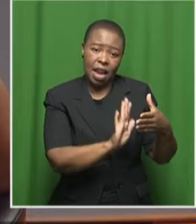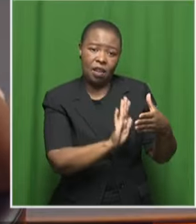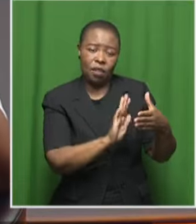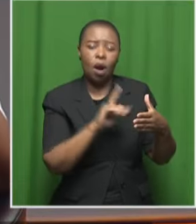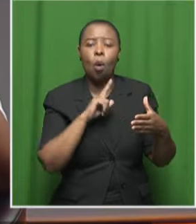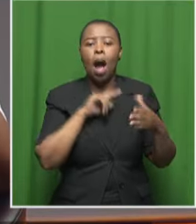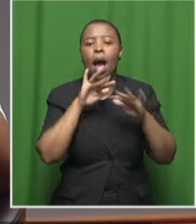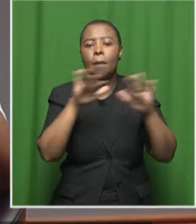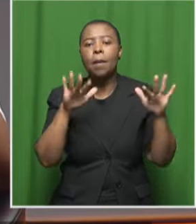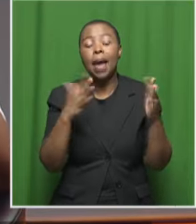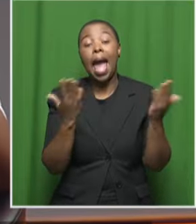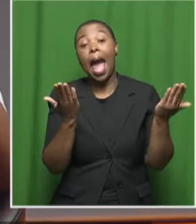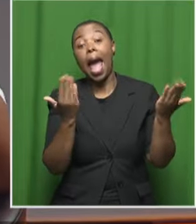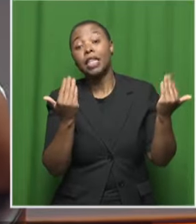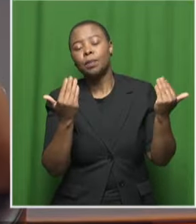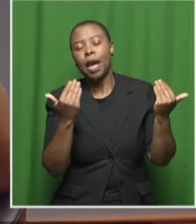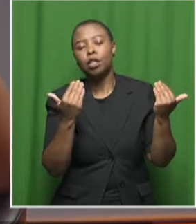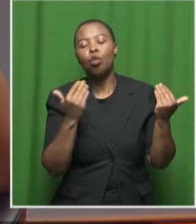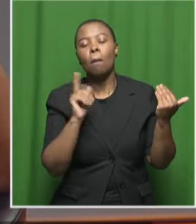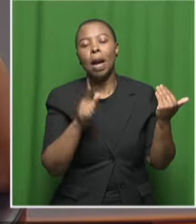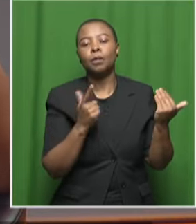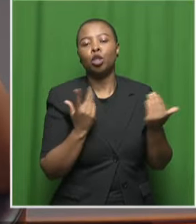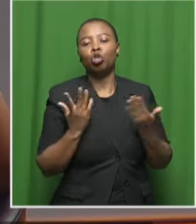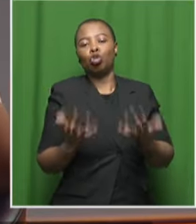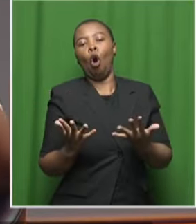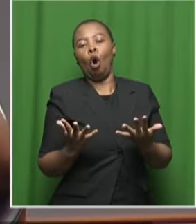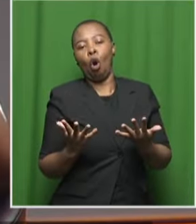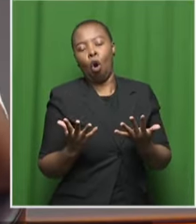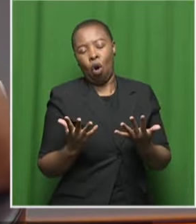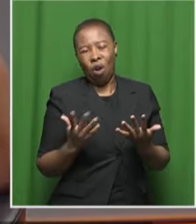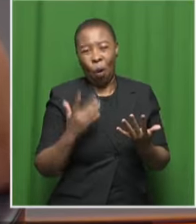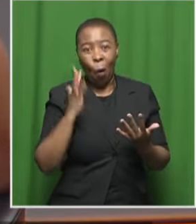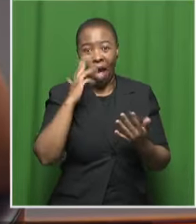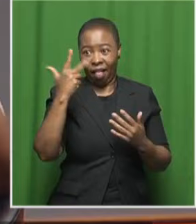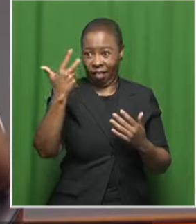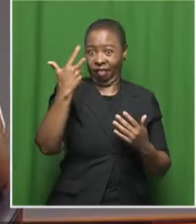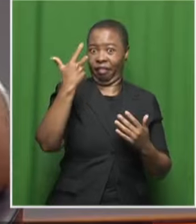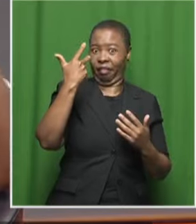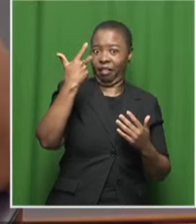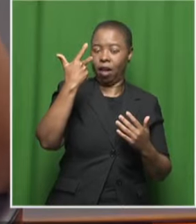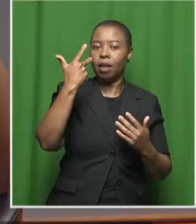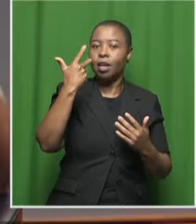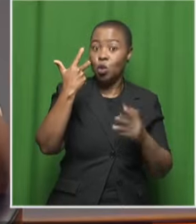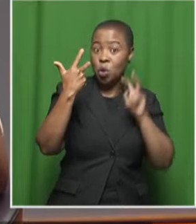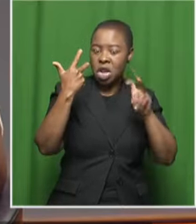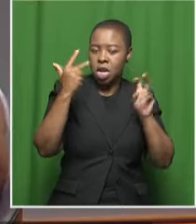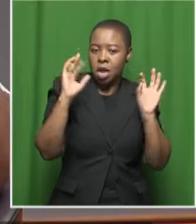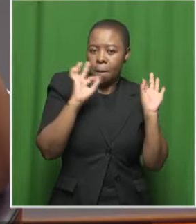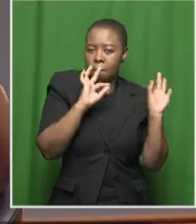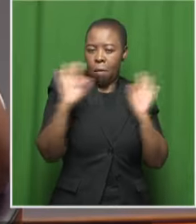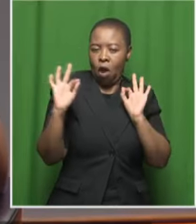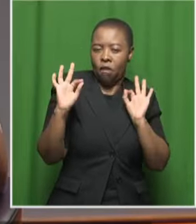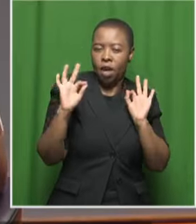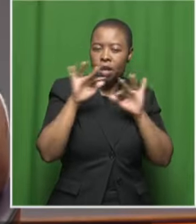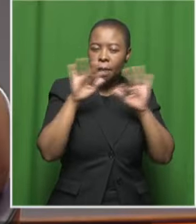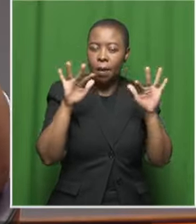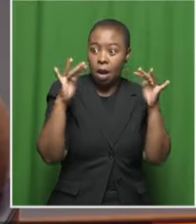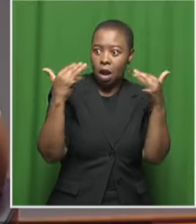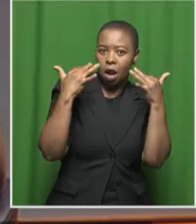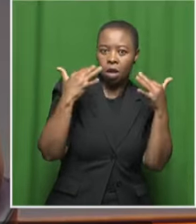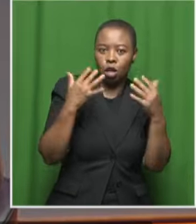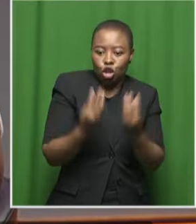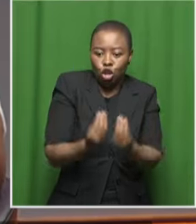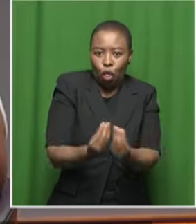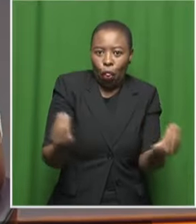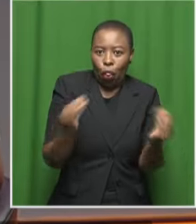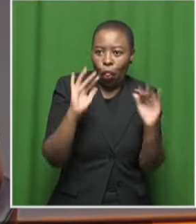people expect you to be in a certain way, and because once you're on the camera you need to be on point, perfect. There's people looking up to you, there's kids looking